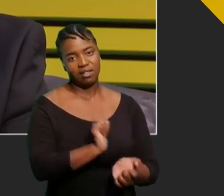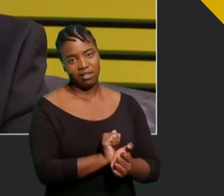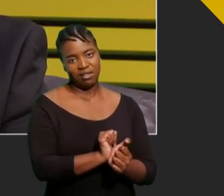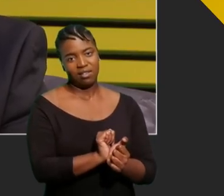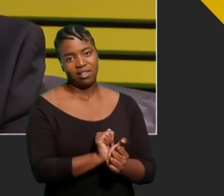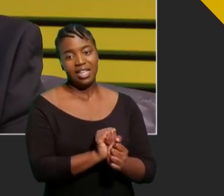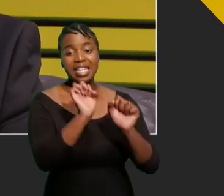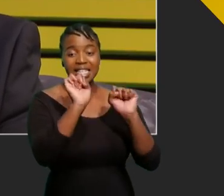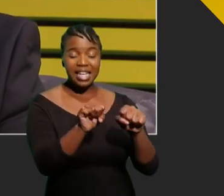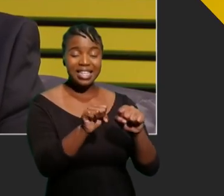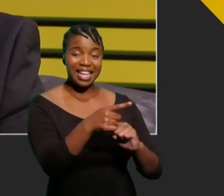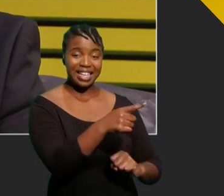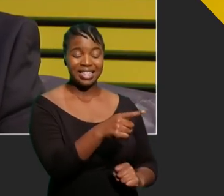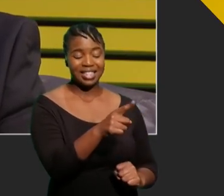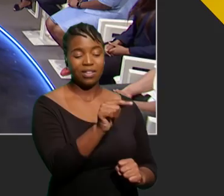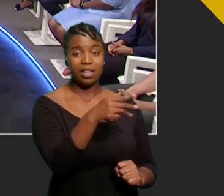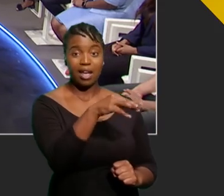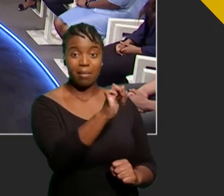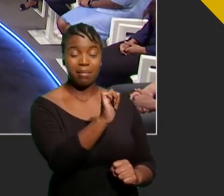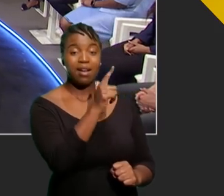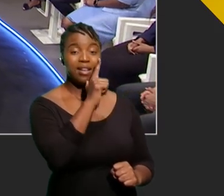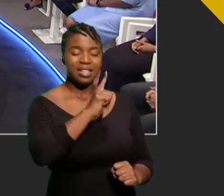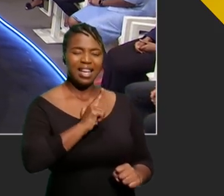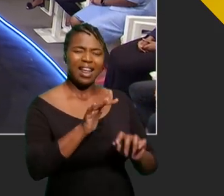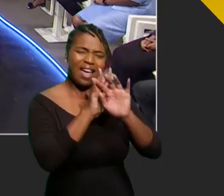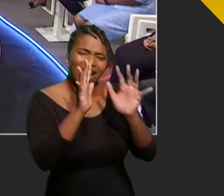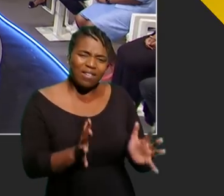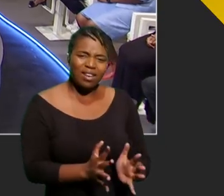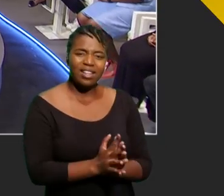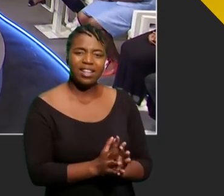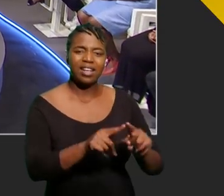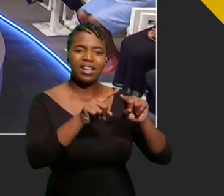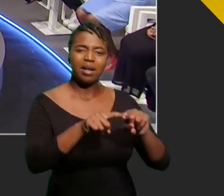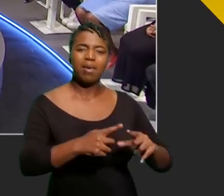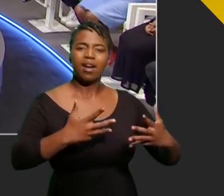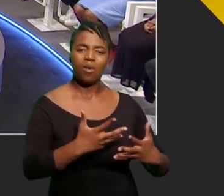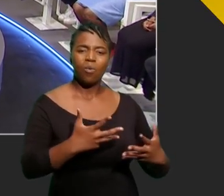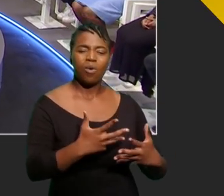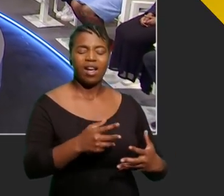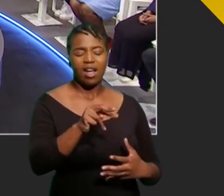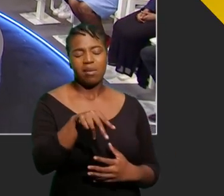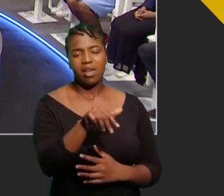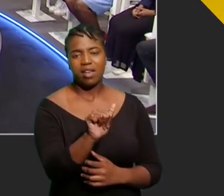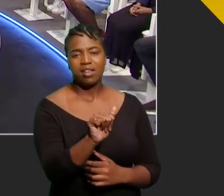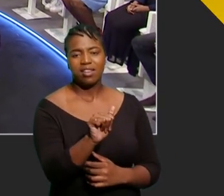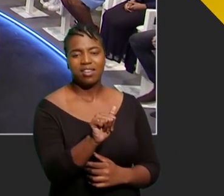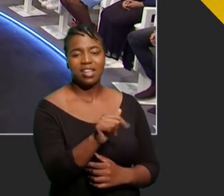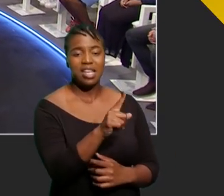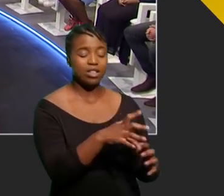as Temba has highlighted, I think everything lies with the prosecution authority after these commissions.